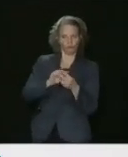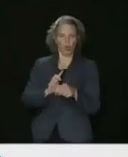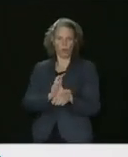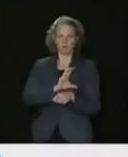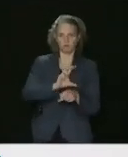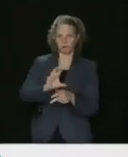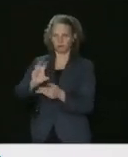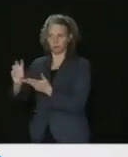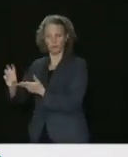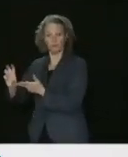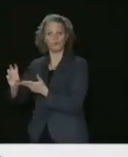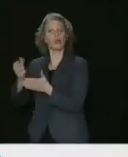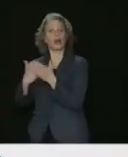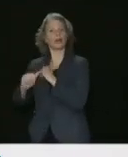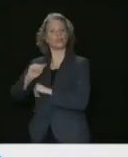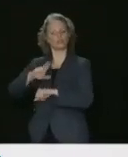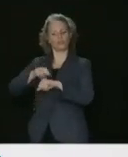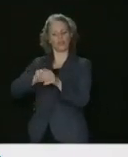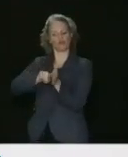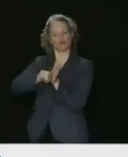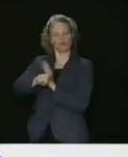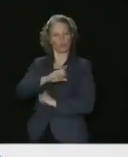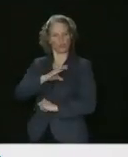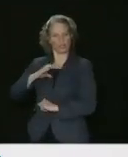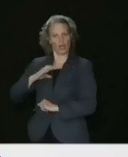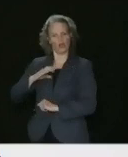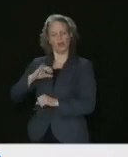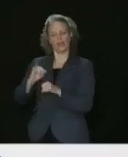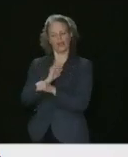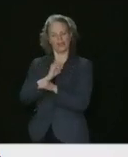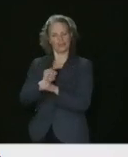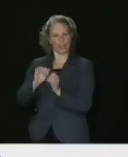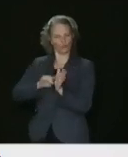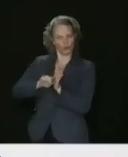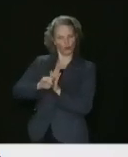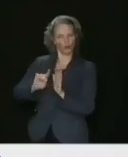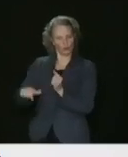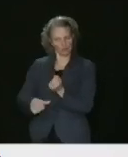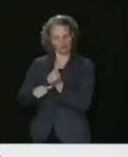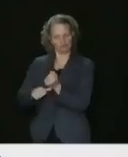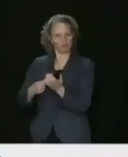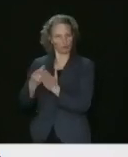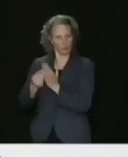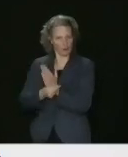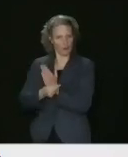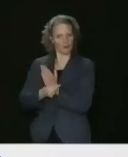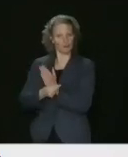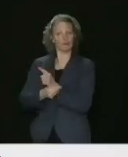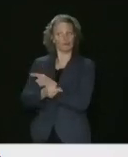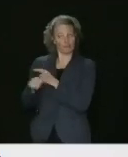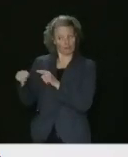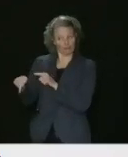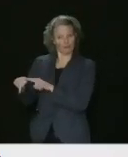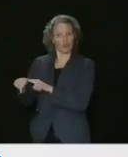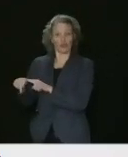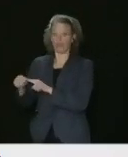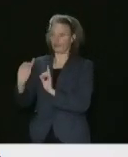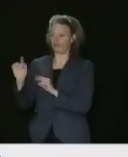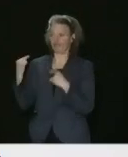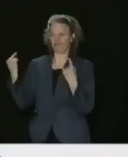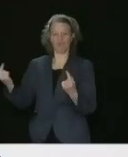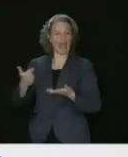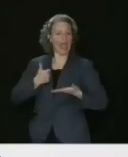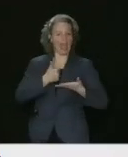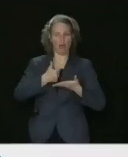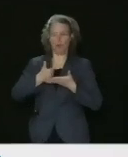to the National Research Council Industrial Research Assistance Program, which has been helping a lot of companies across our